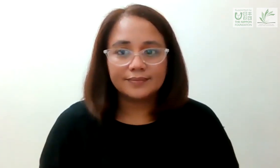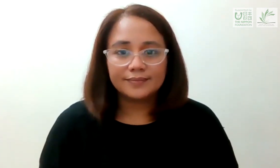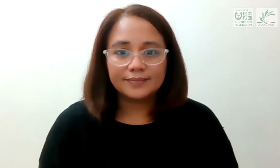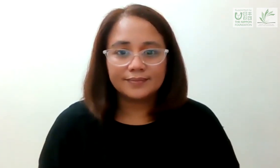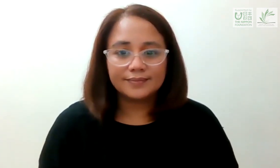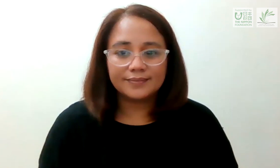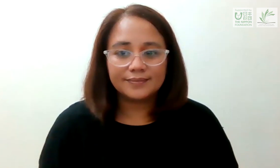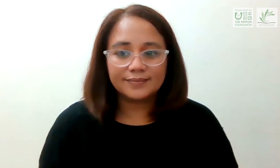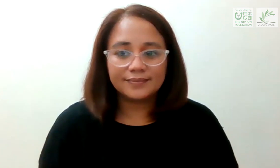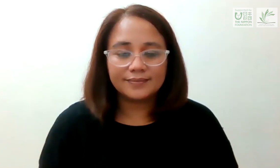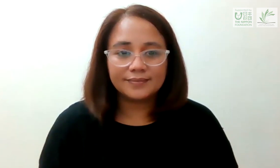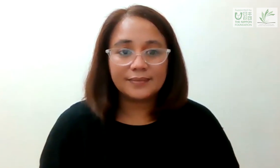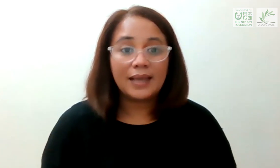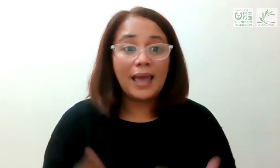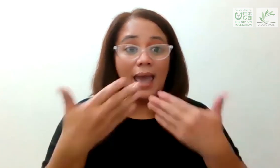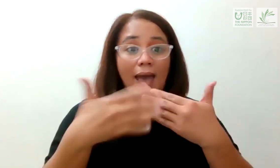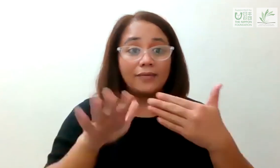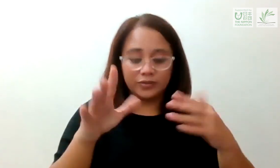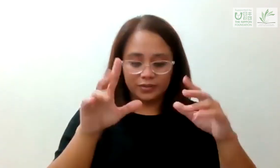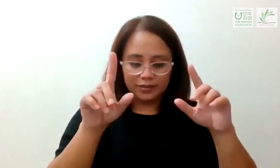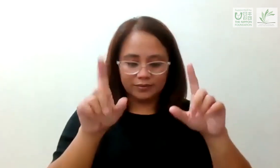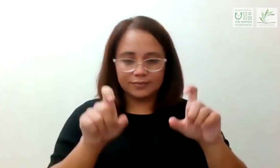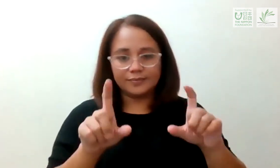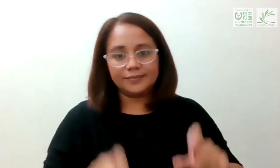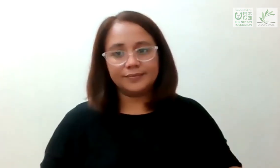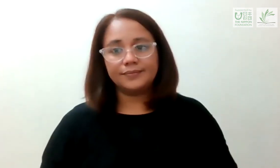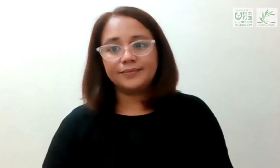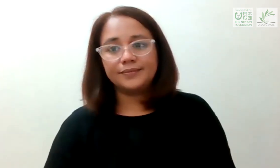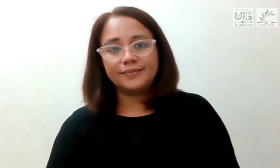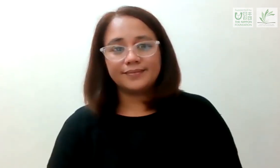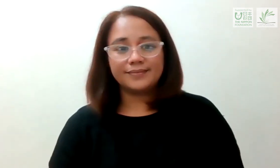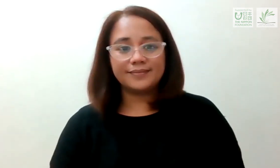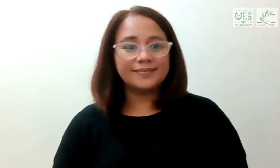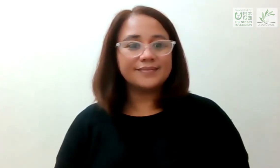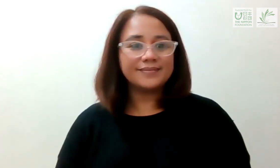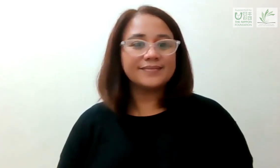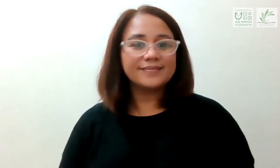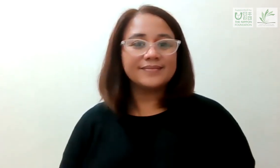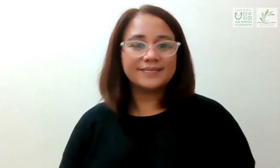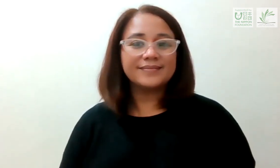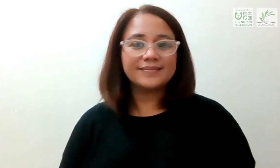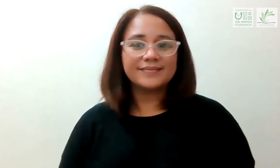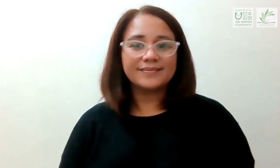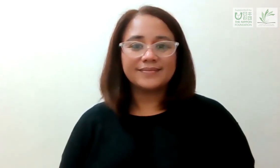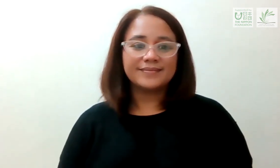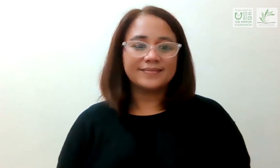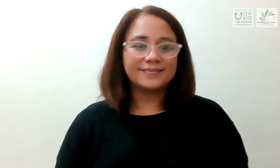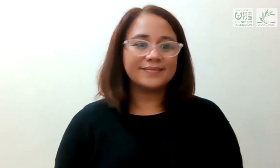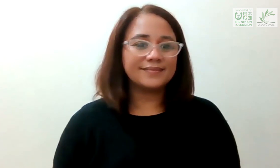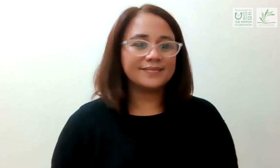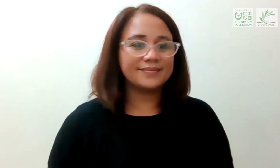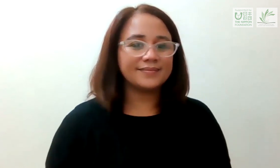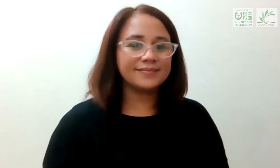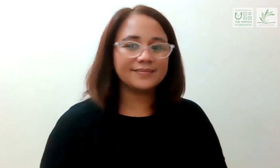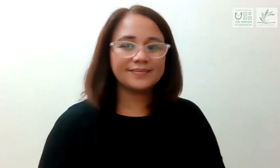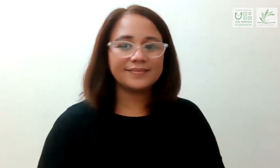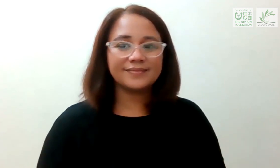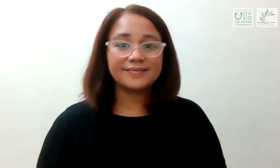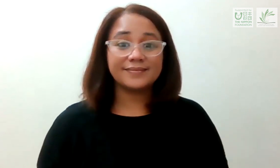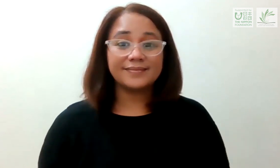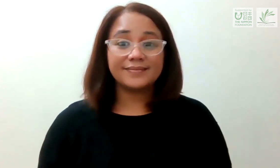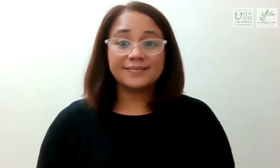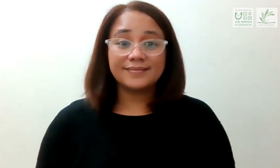Okay, after the test. Or So after once the the quiz. quiz is done, lesson 6. Got it, sir. Okay, all